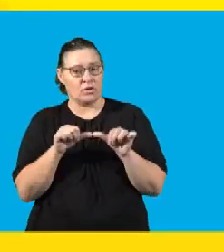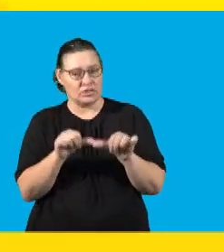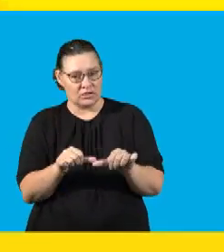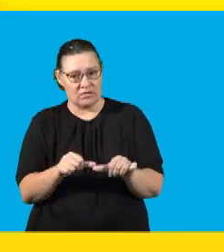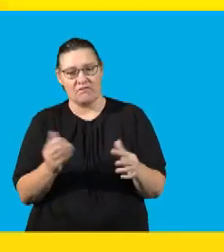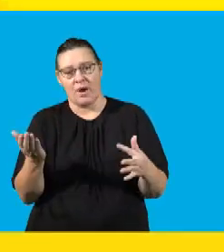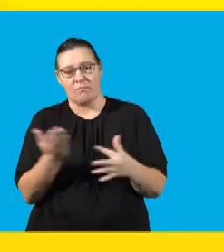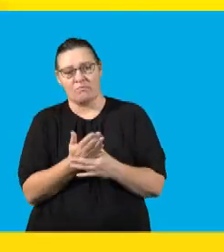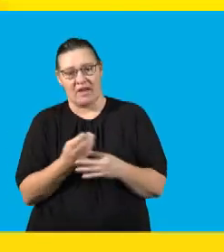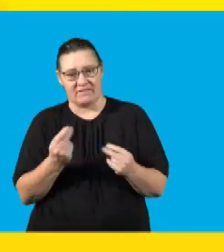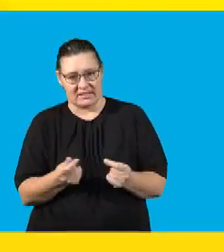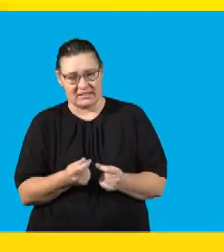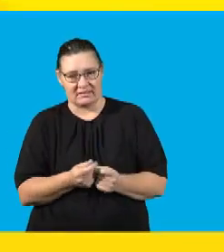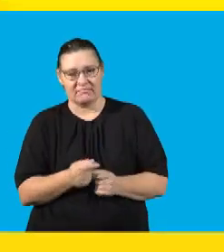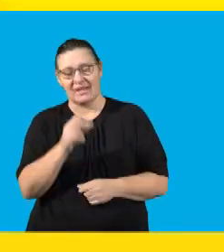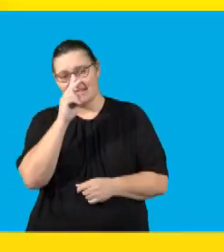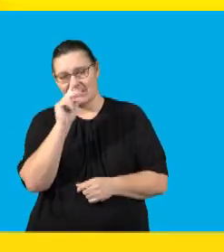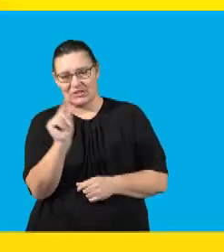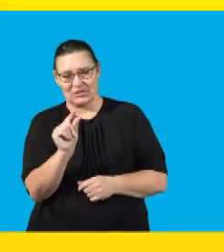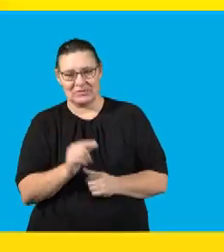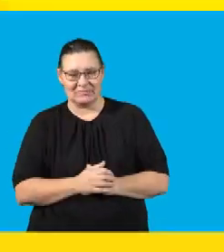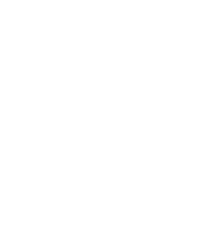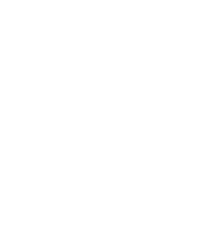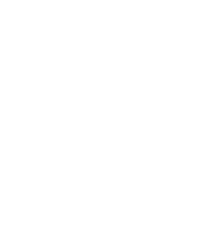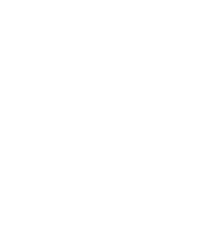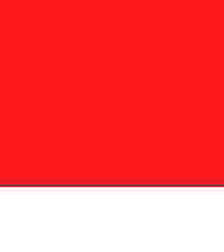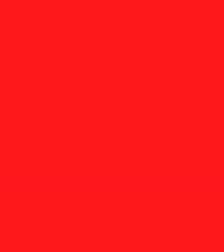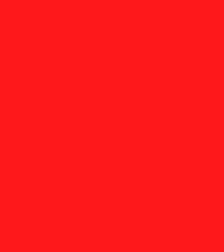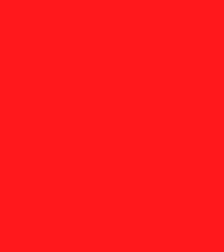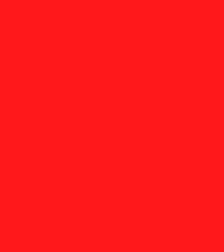go for a quick ad break. I'll see you in just a little bit.